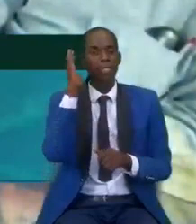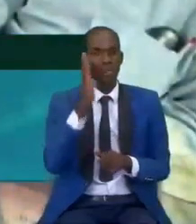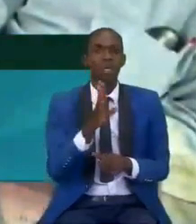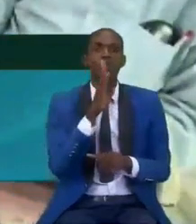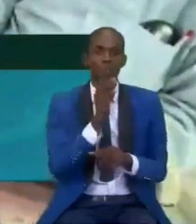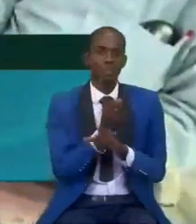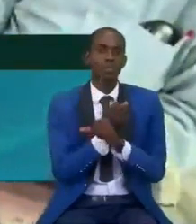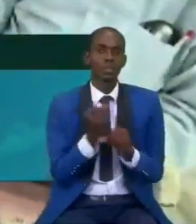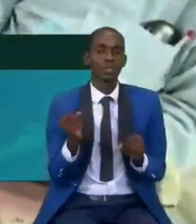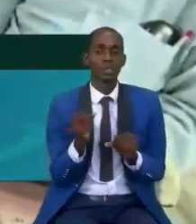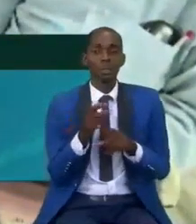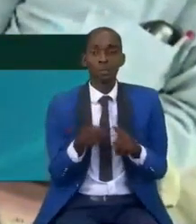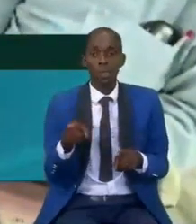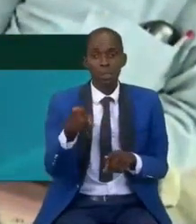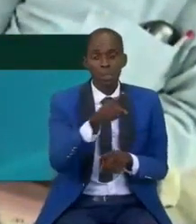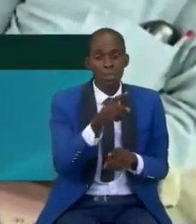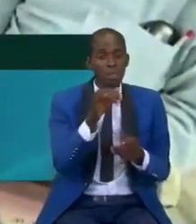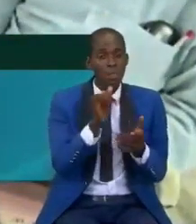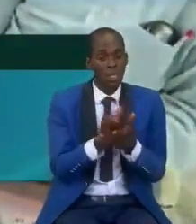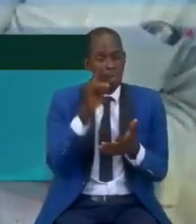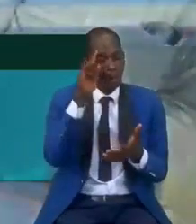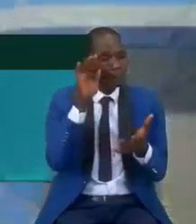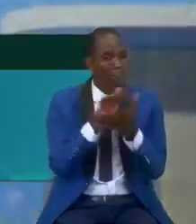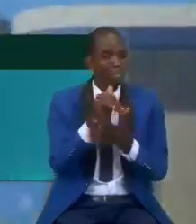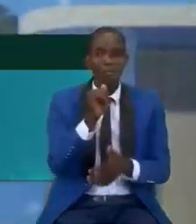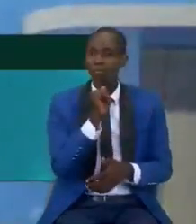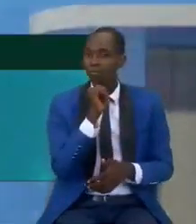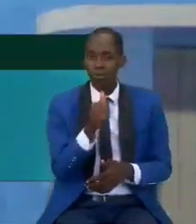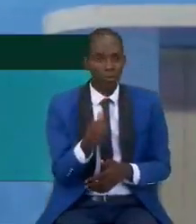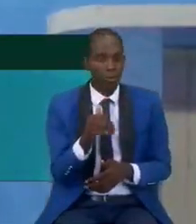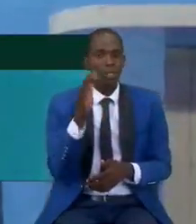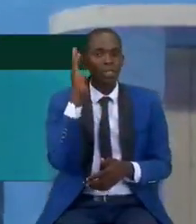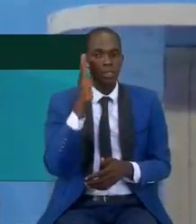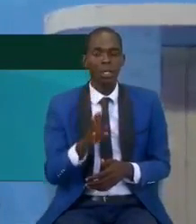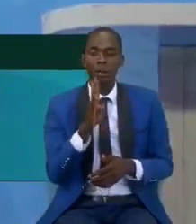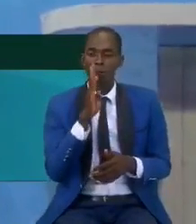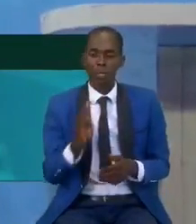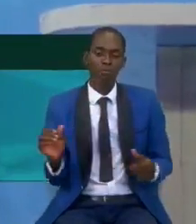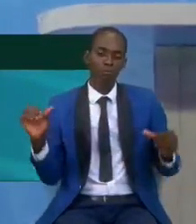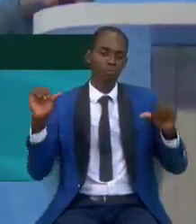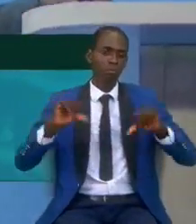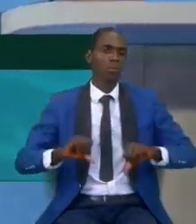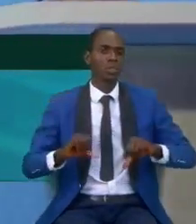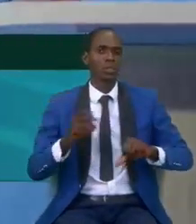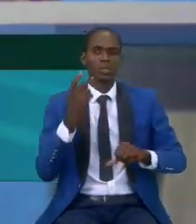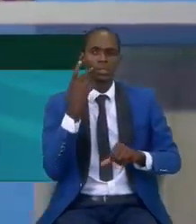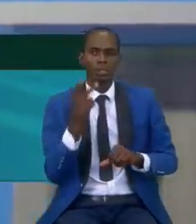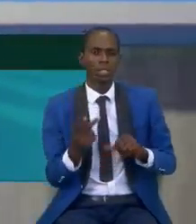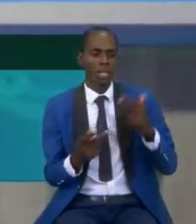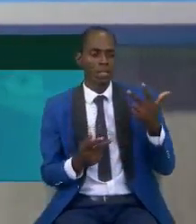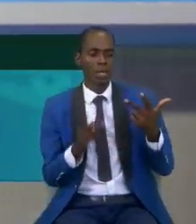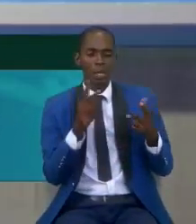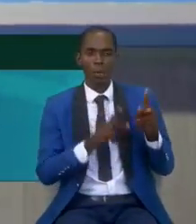be damned. You see three people there. Number one, Christ, that gave